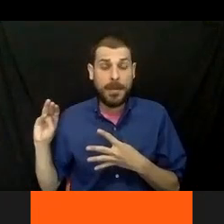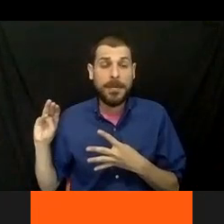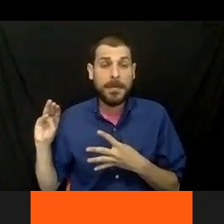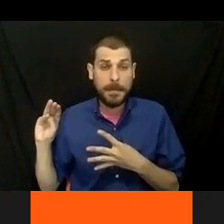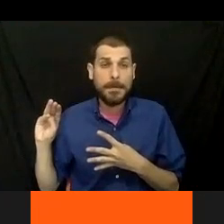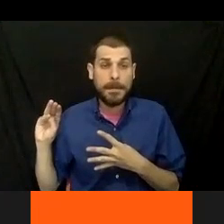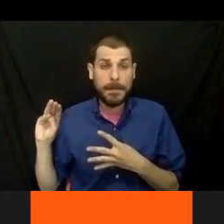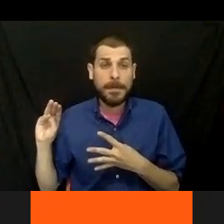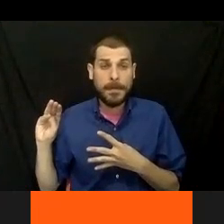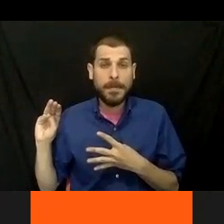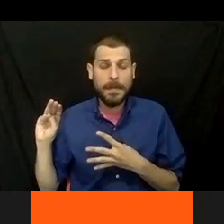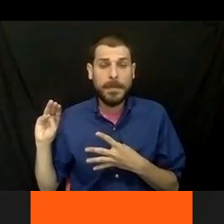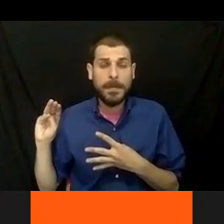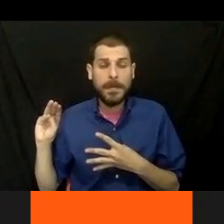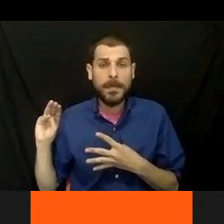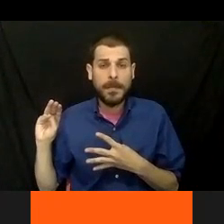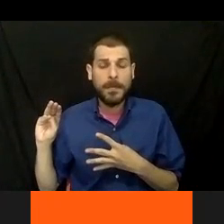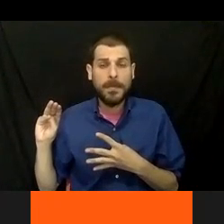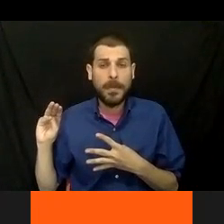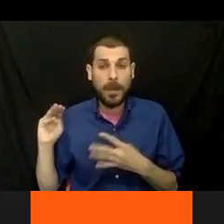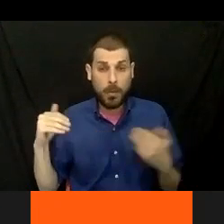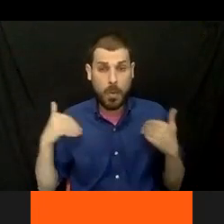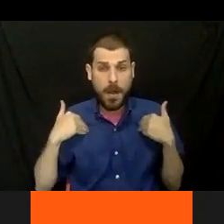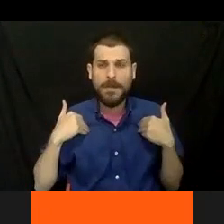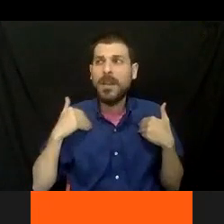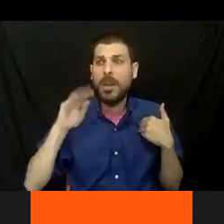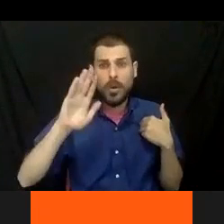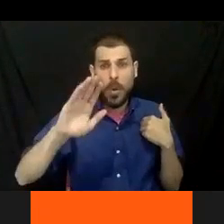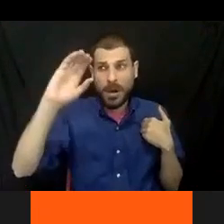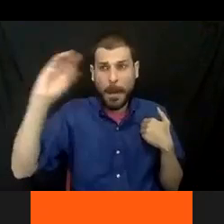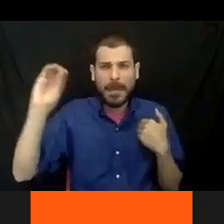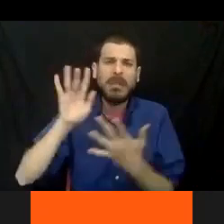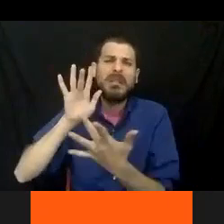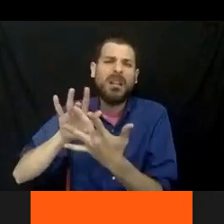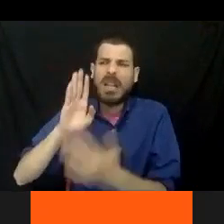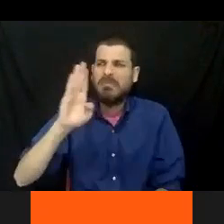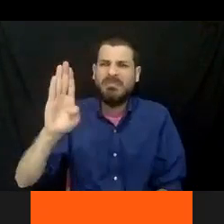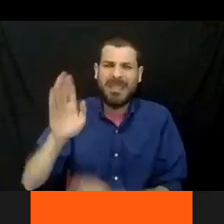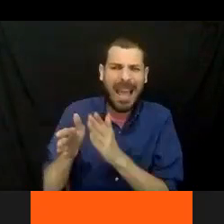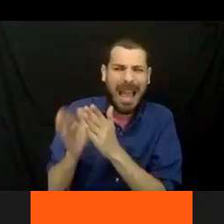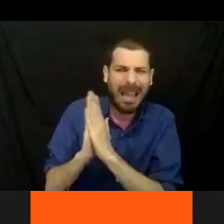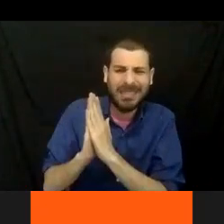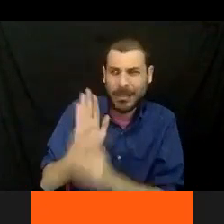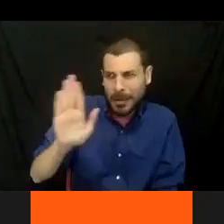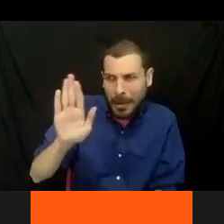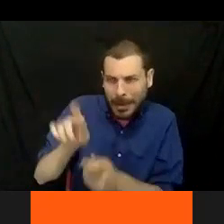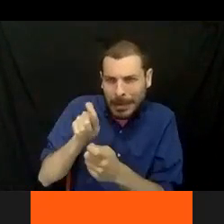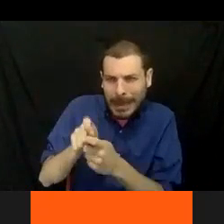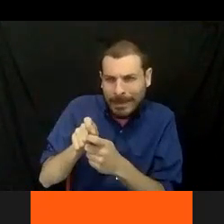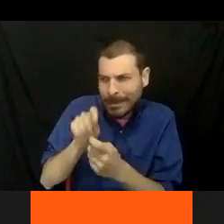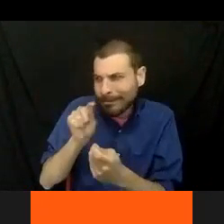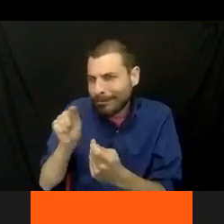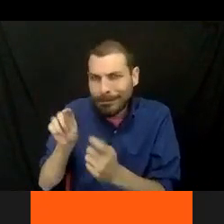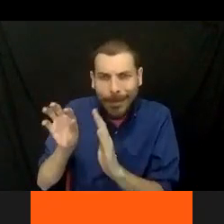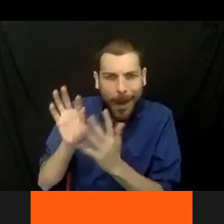your options are. And I also, just a word of warning, if you're looking at your loan documents, like if you're looking